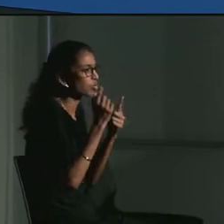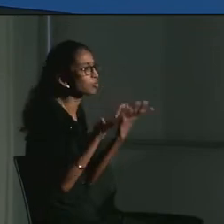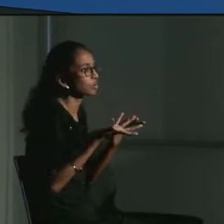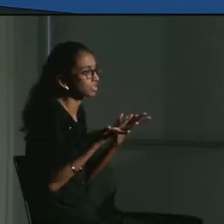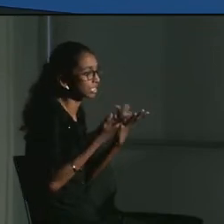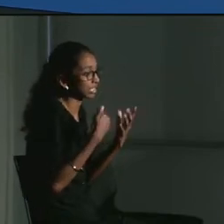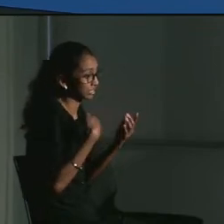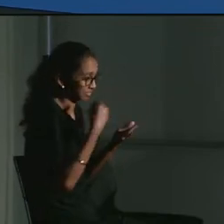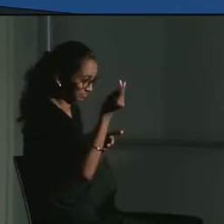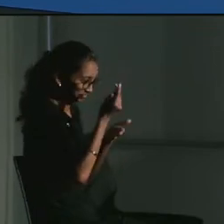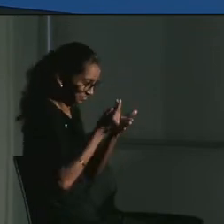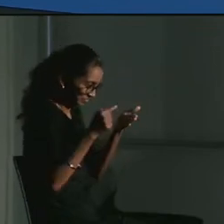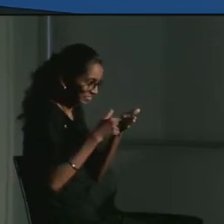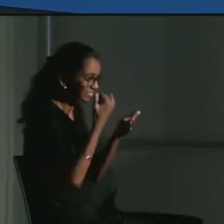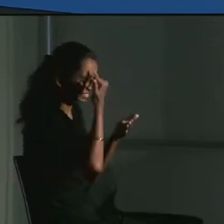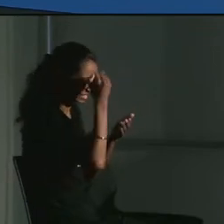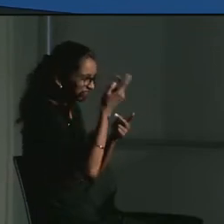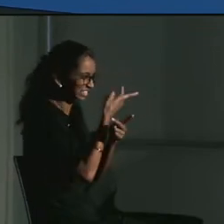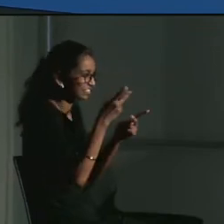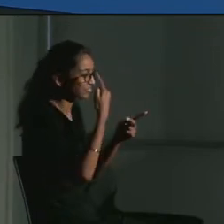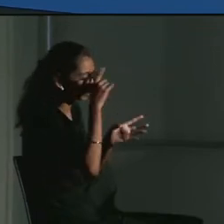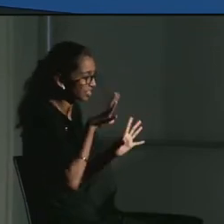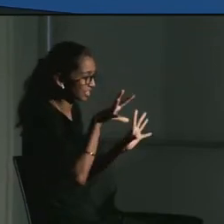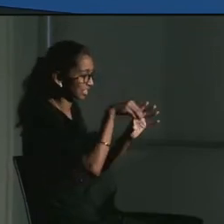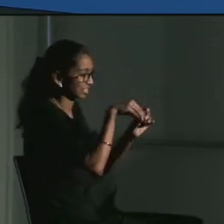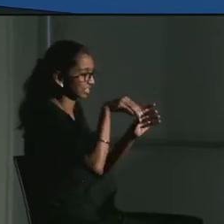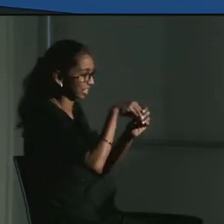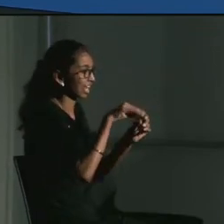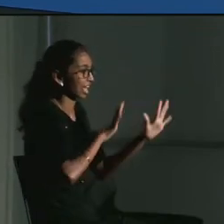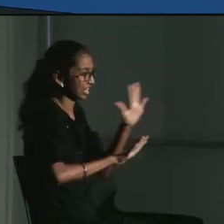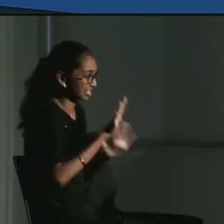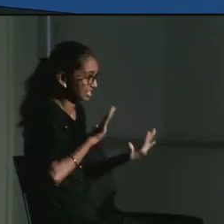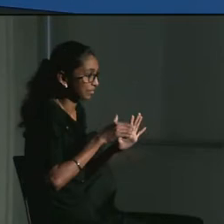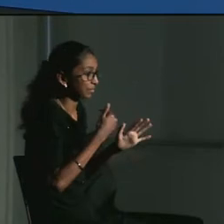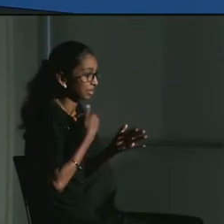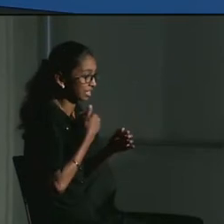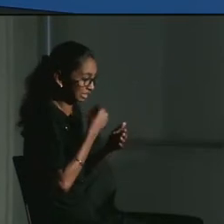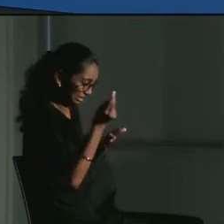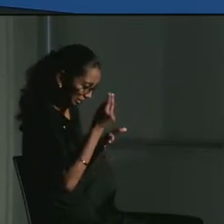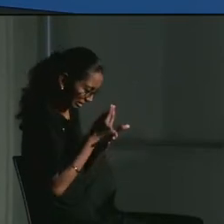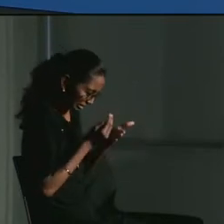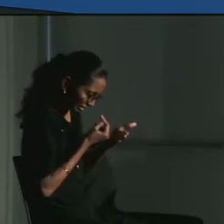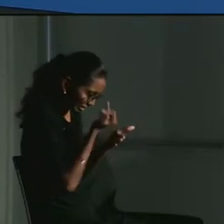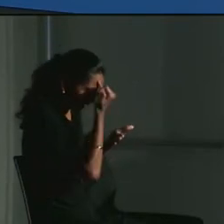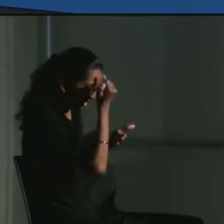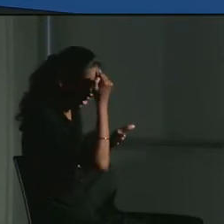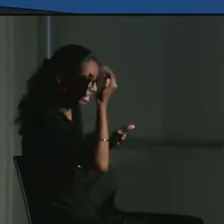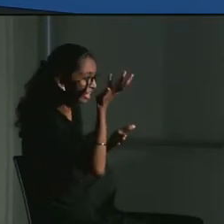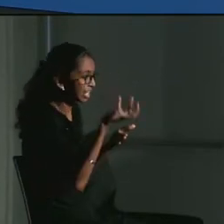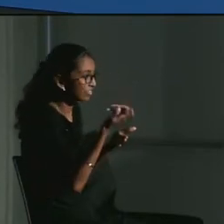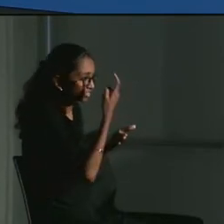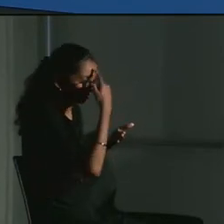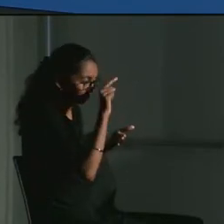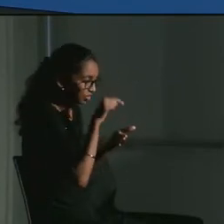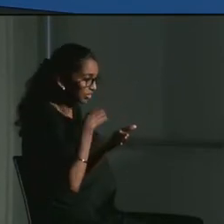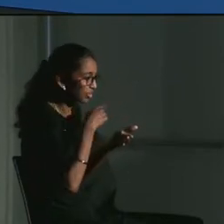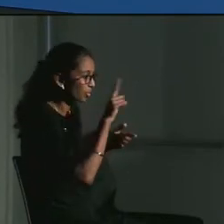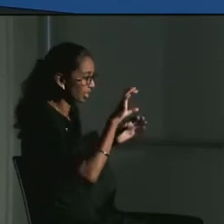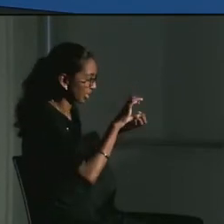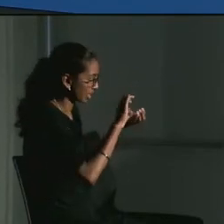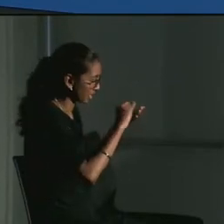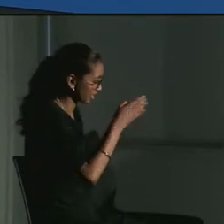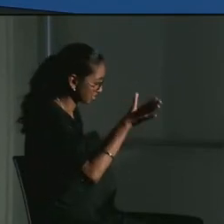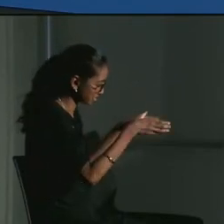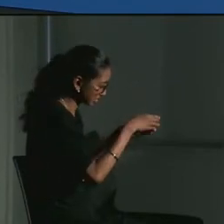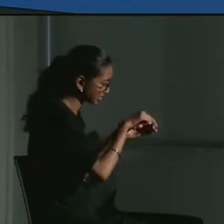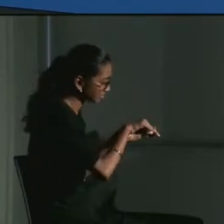I'm designing ideas for collective action, and I'm designing ideas that I'm taking from one community to the next